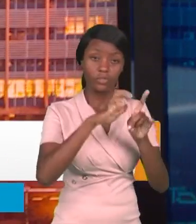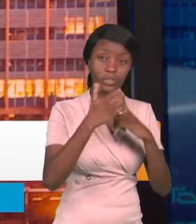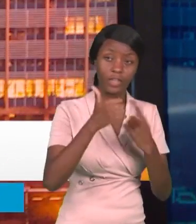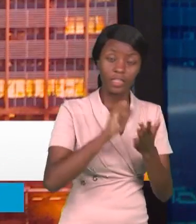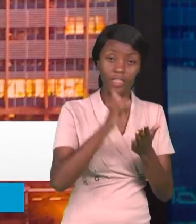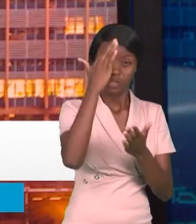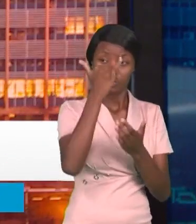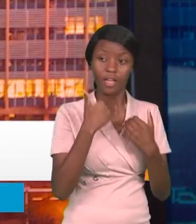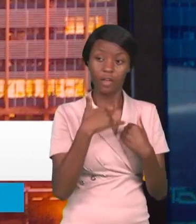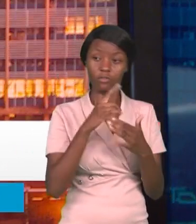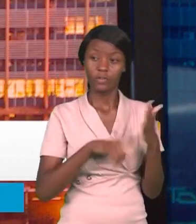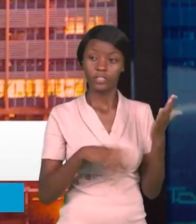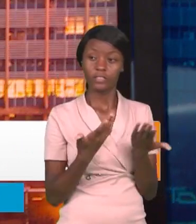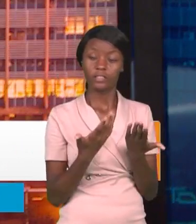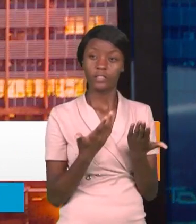had